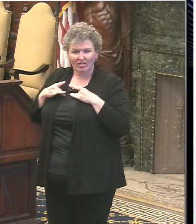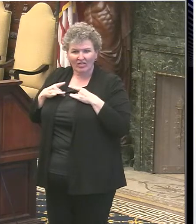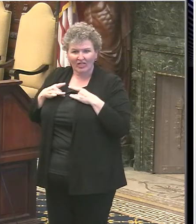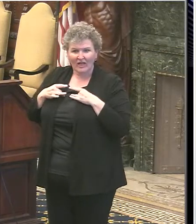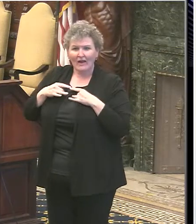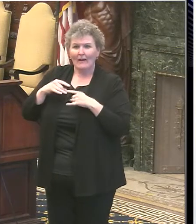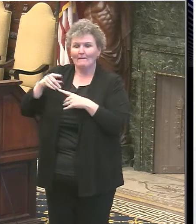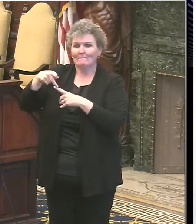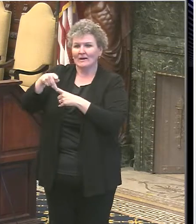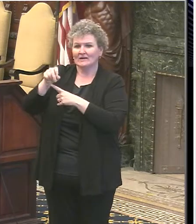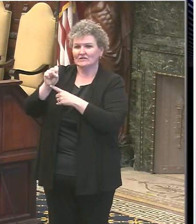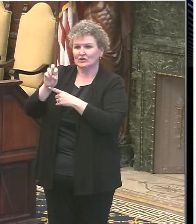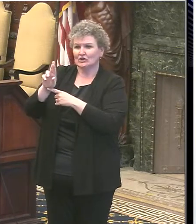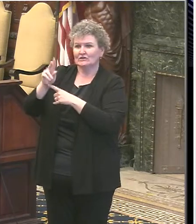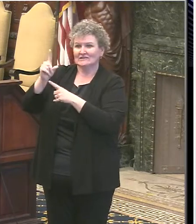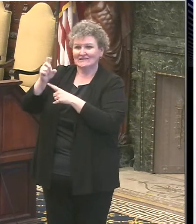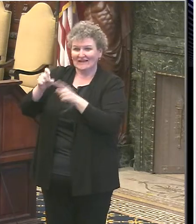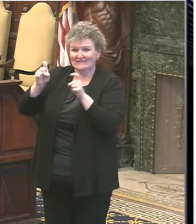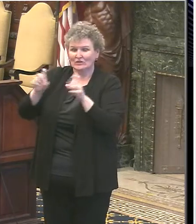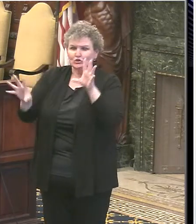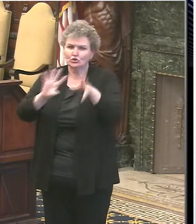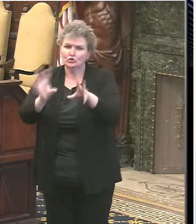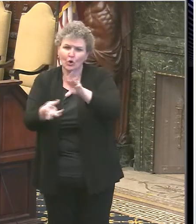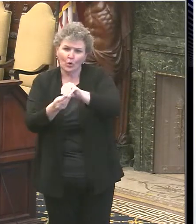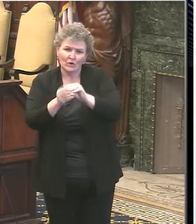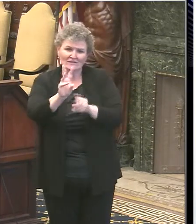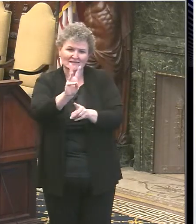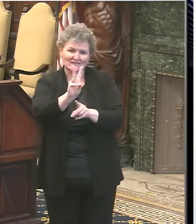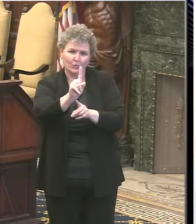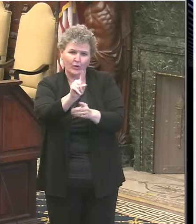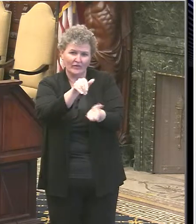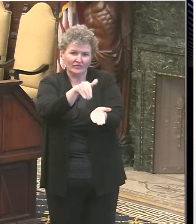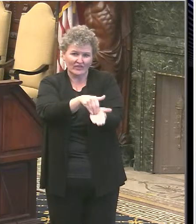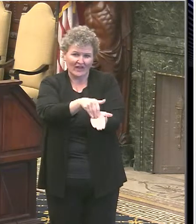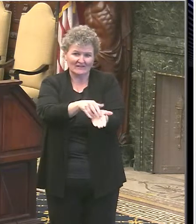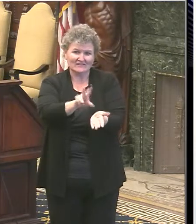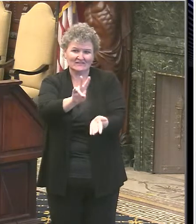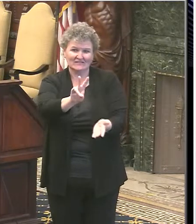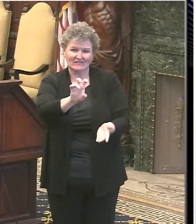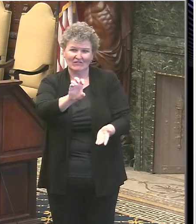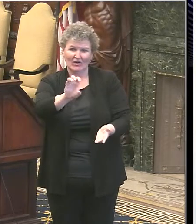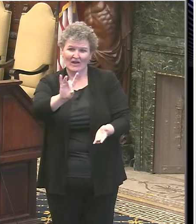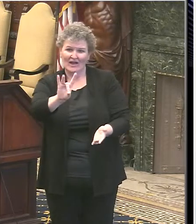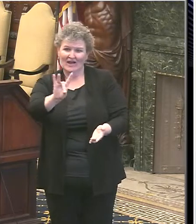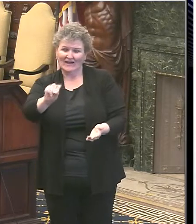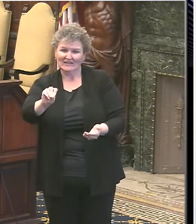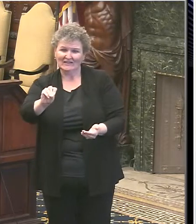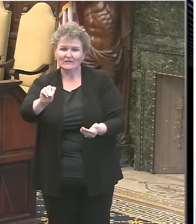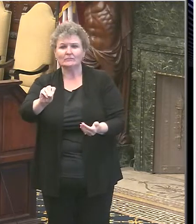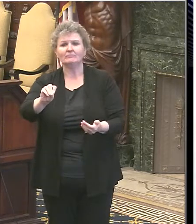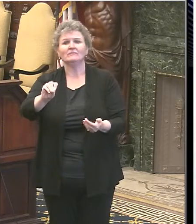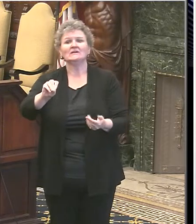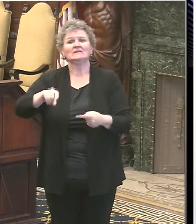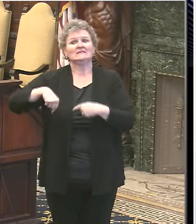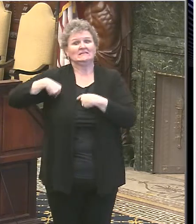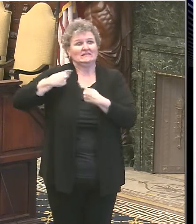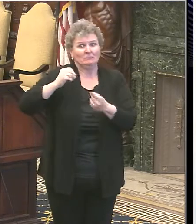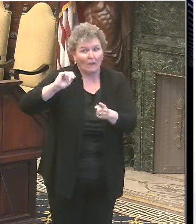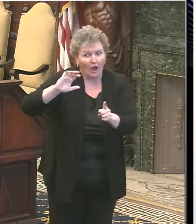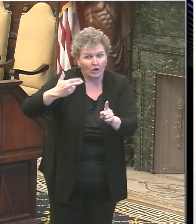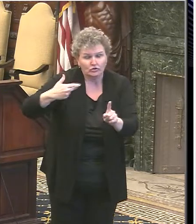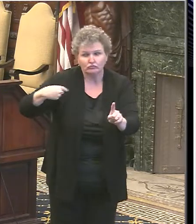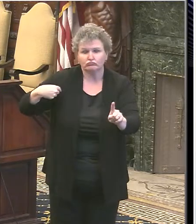test, the standard test, bringing us to a total of 61,780 since the beginning of the epidemic. In addition, we've